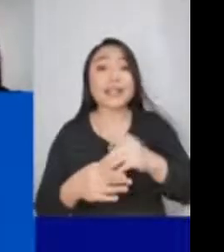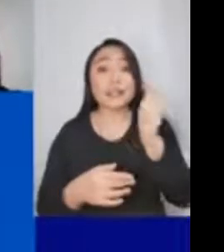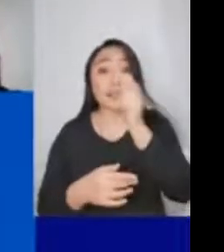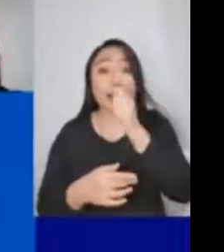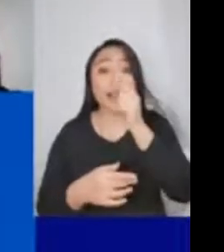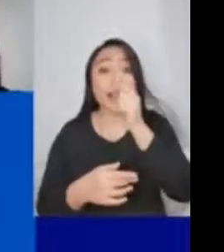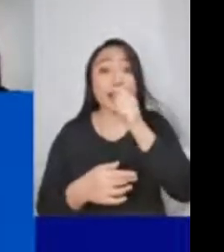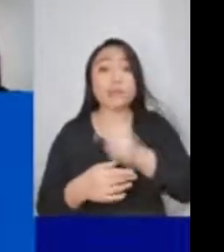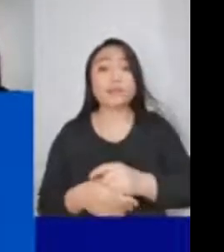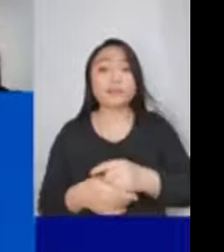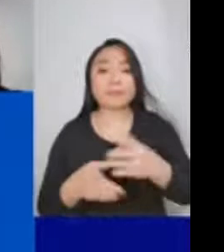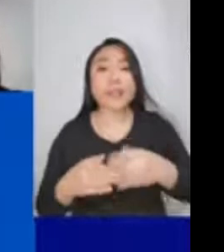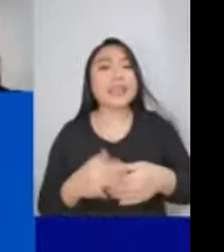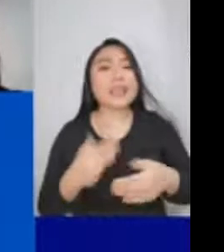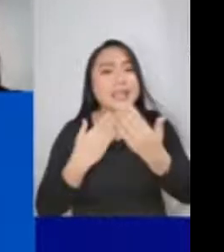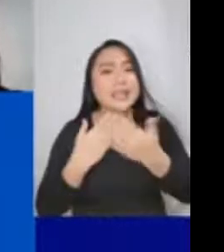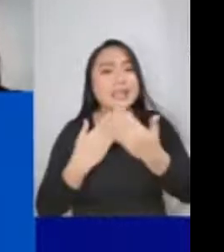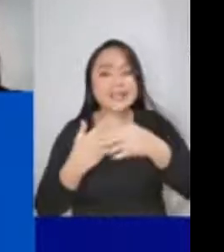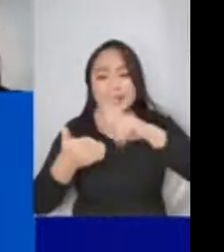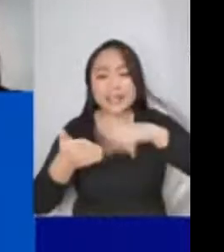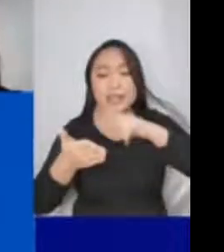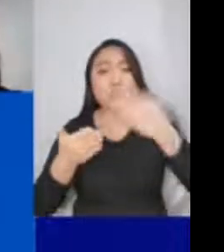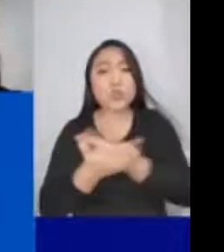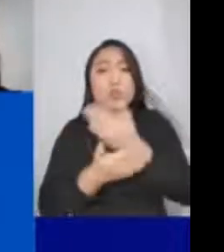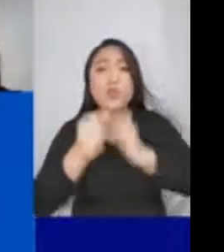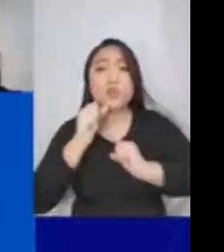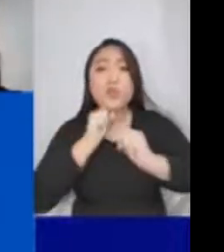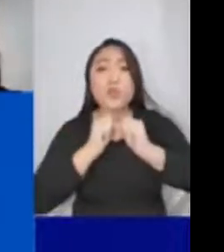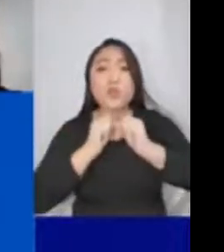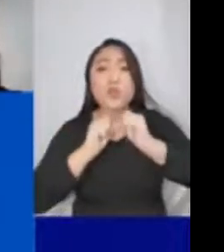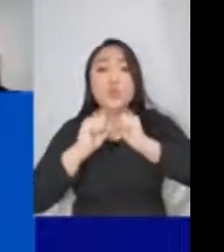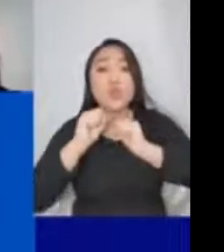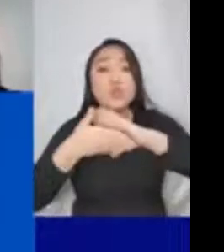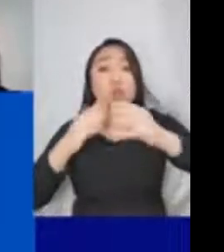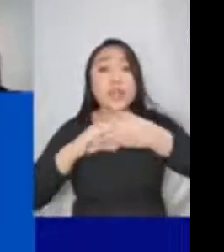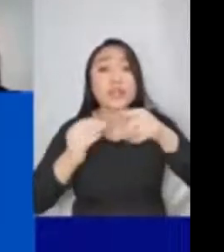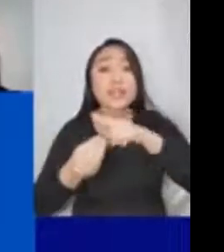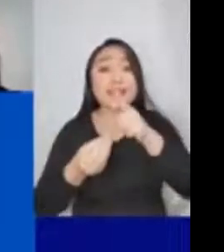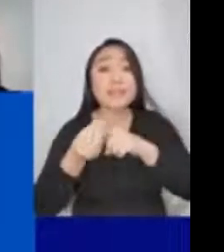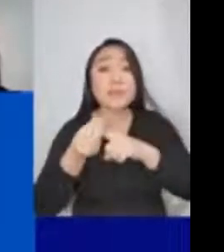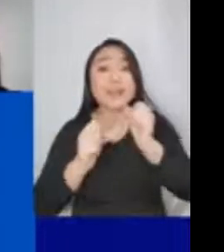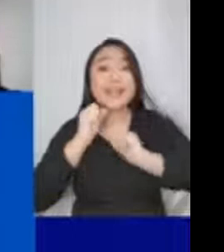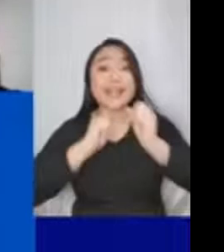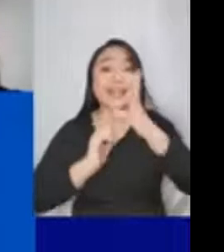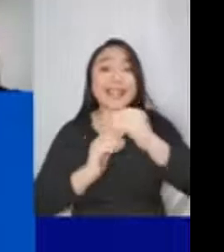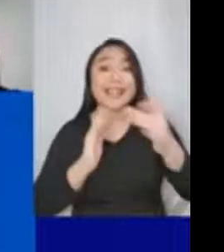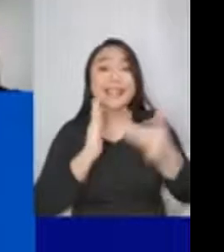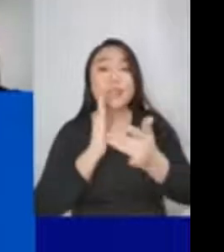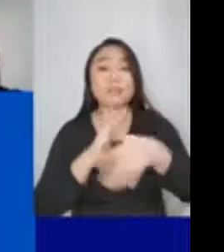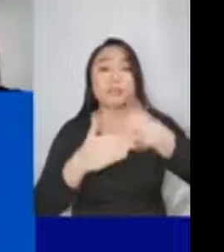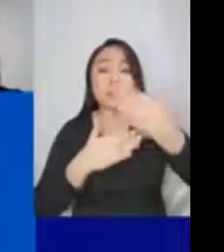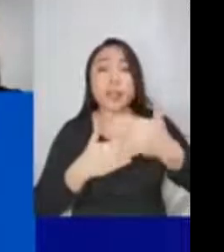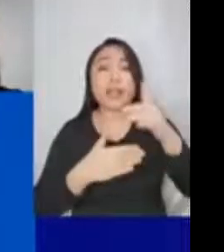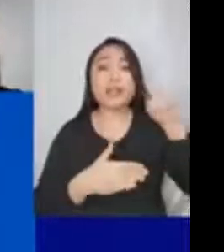written in the Filipino language, providing condensed and easy-to-read news stories on science and technology. Next